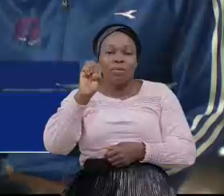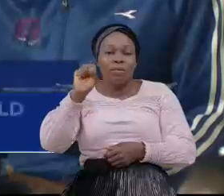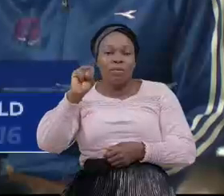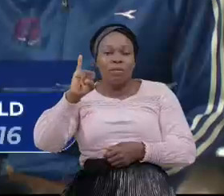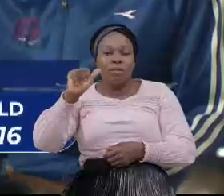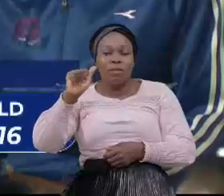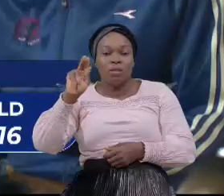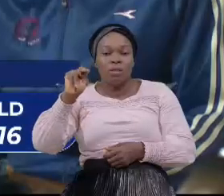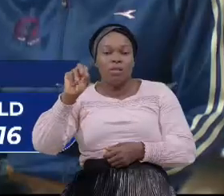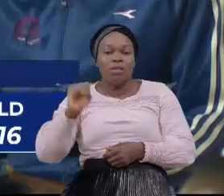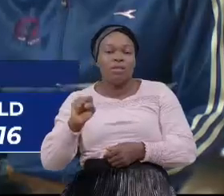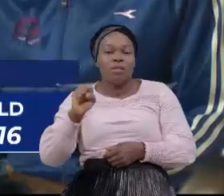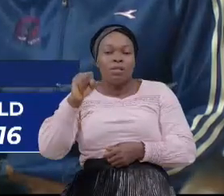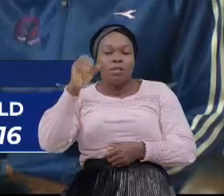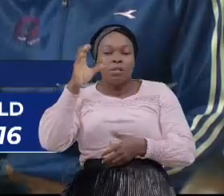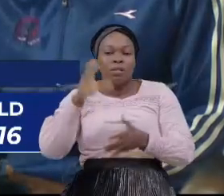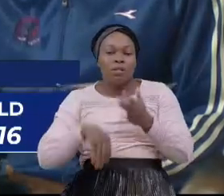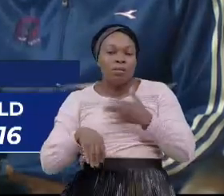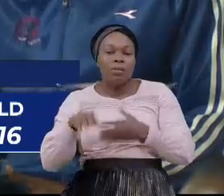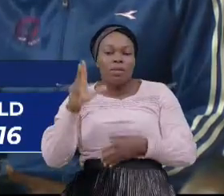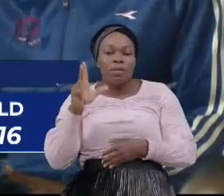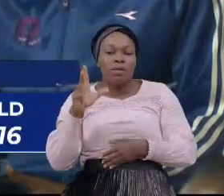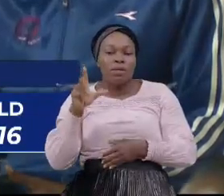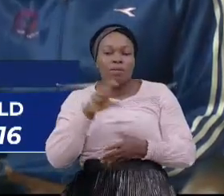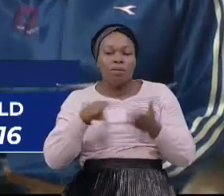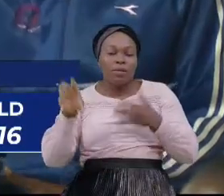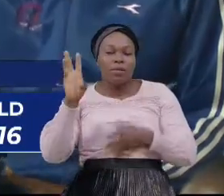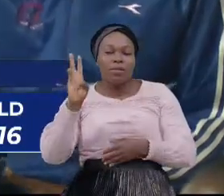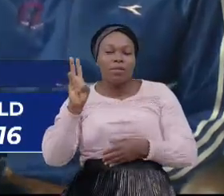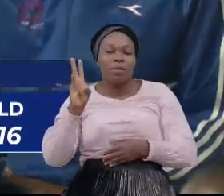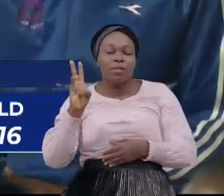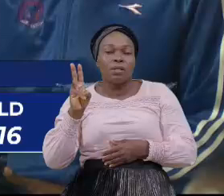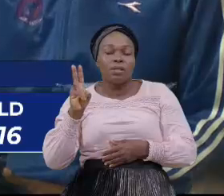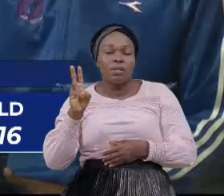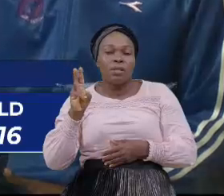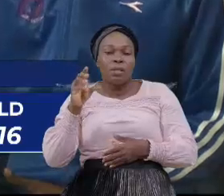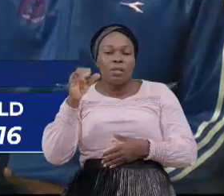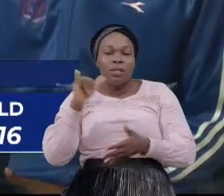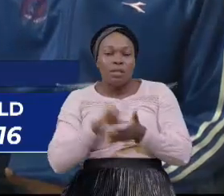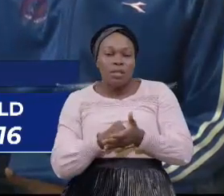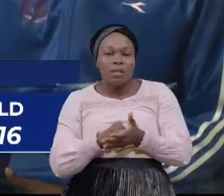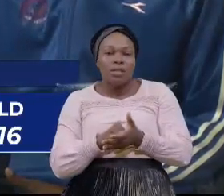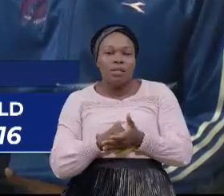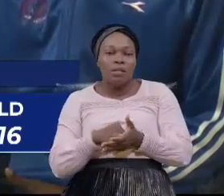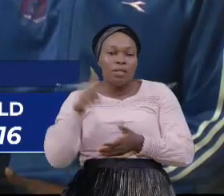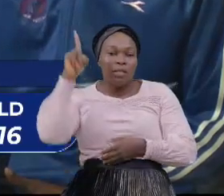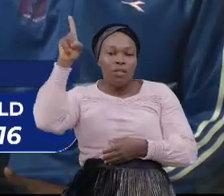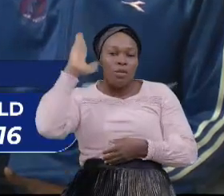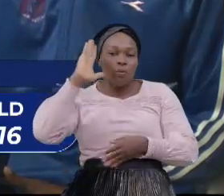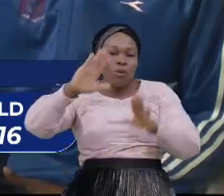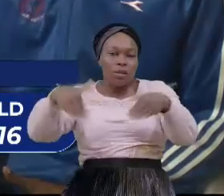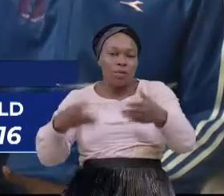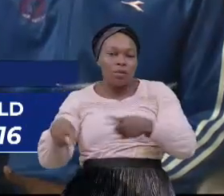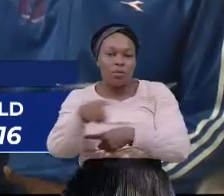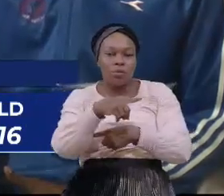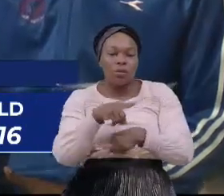Ephesians chapter 3, verse 16, that he will grant you according to